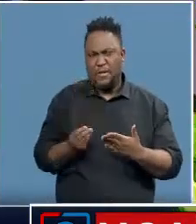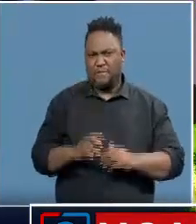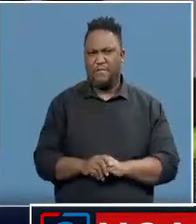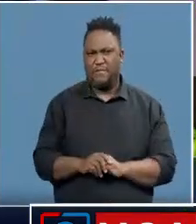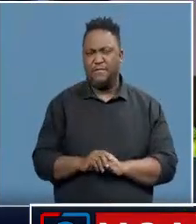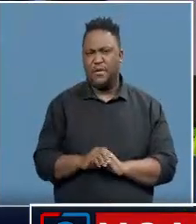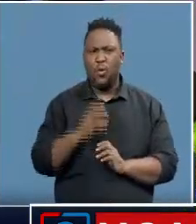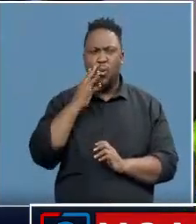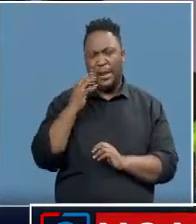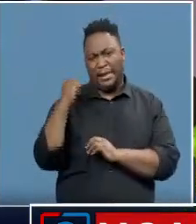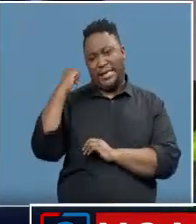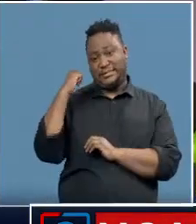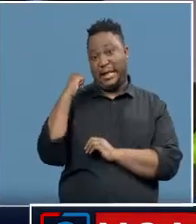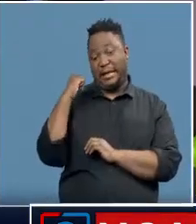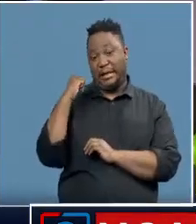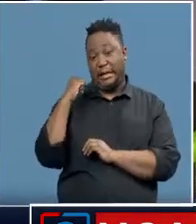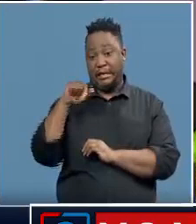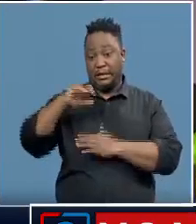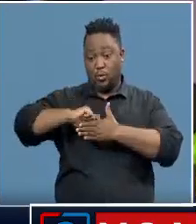when this conference was supposed to start,